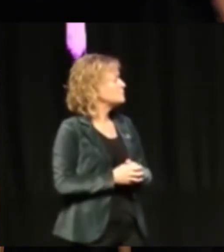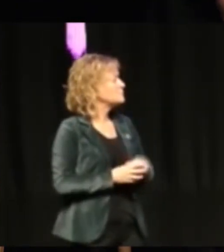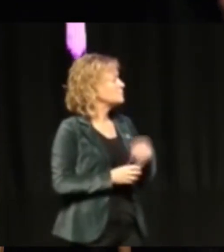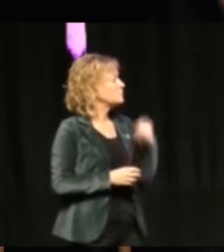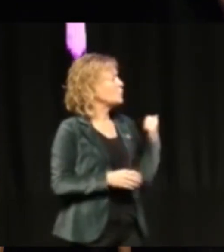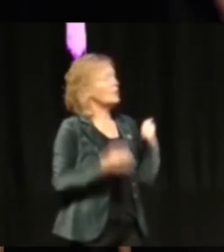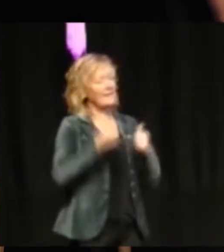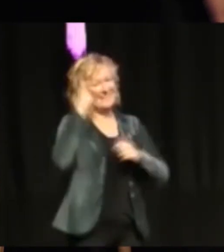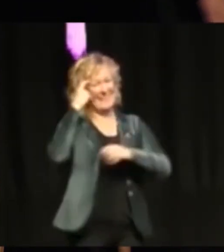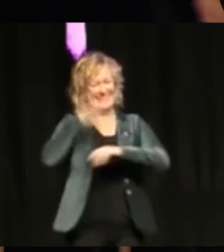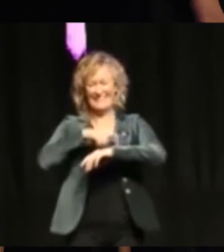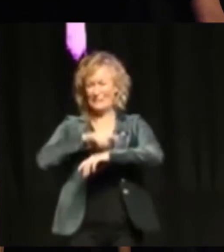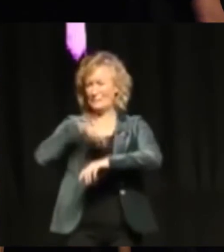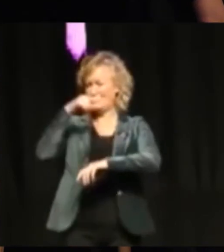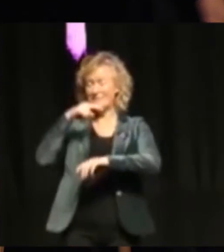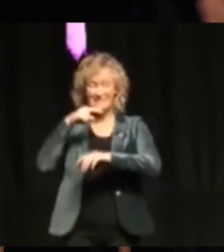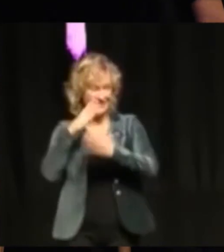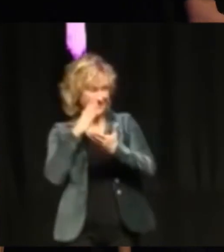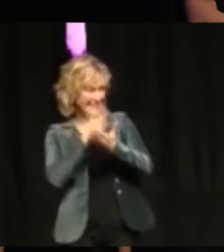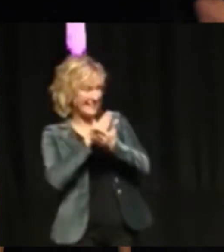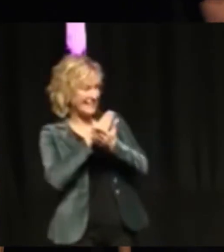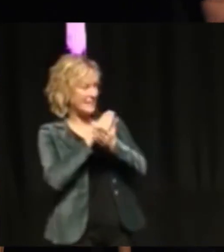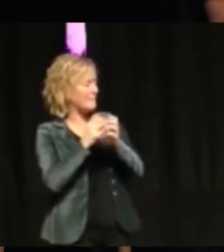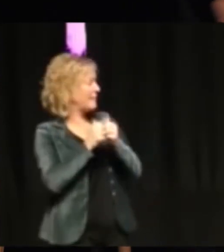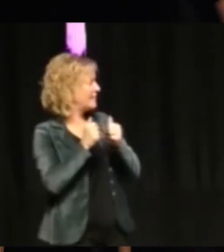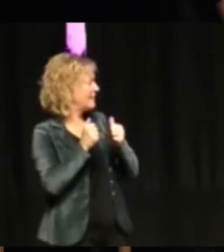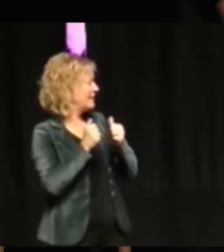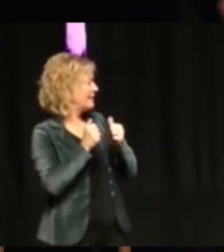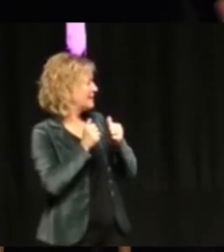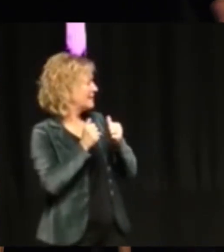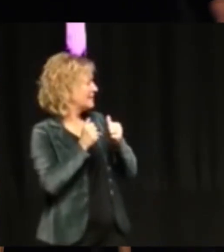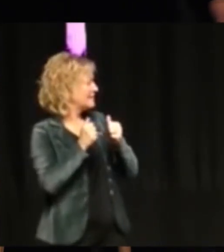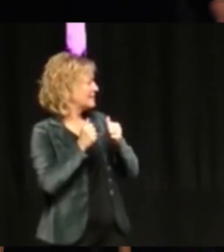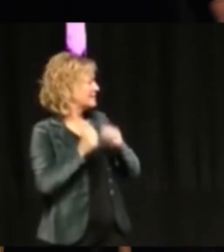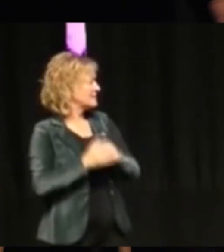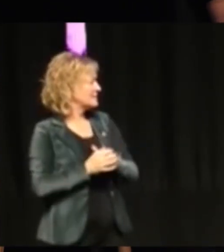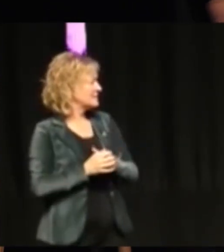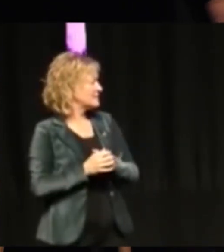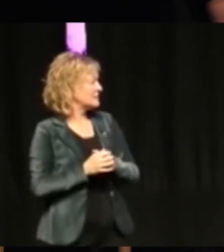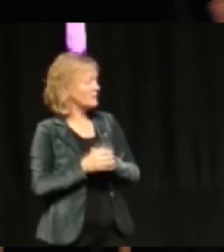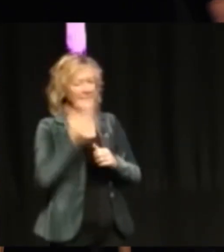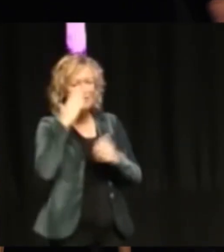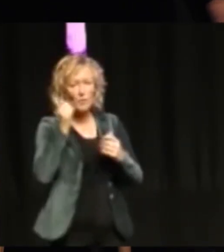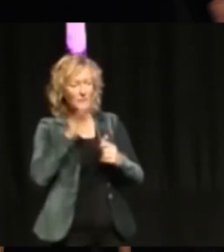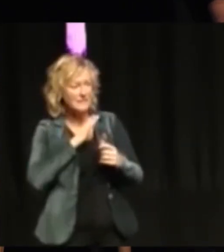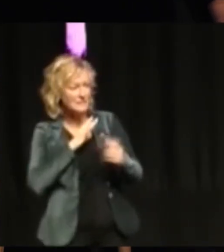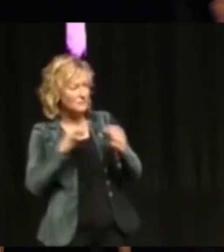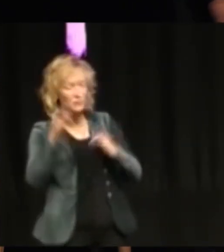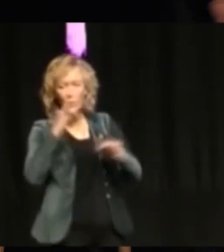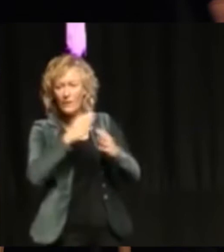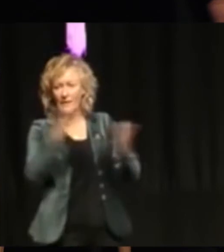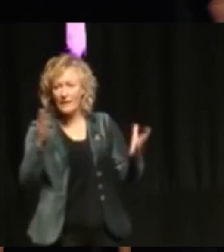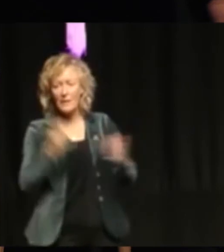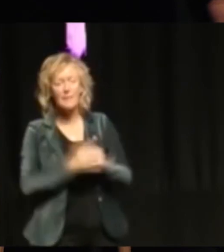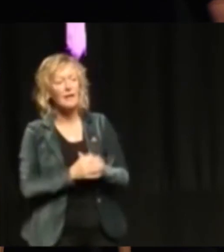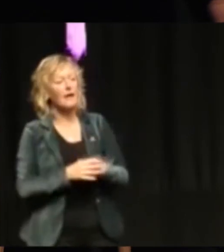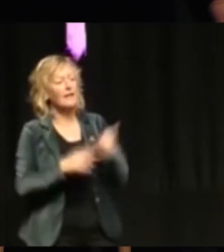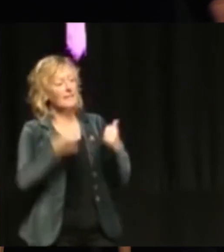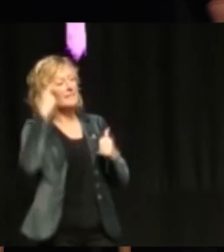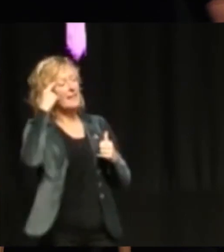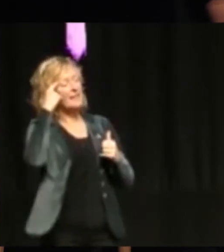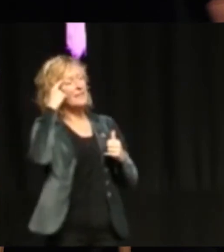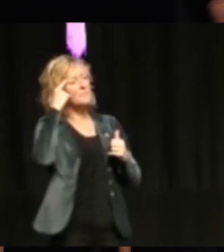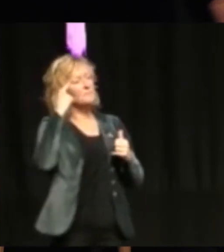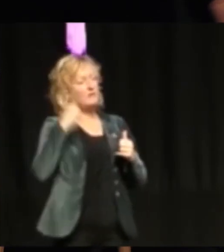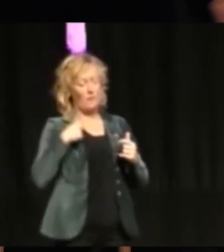to close out. We have 3 minutes. Is that right? And I haven't seen any hands, so I'm not sure that there are any questions. I just want to get 2 concepts on the table that